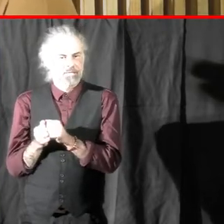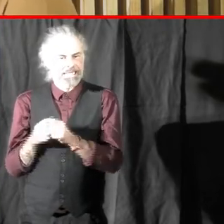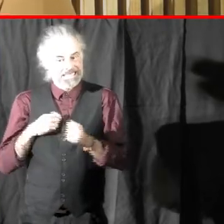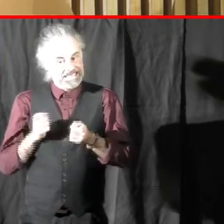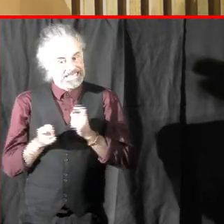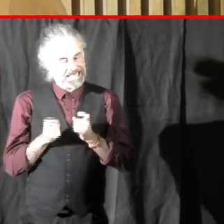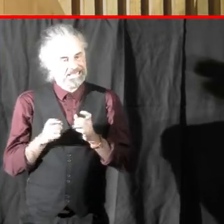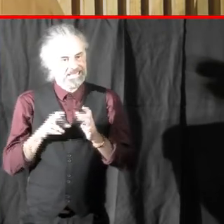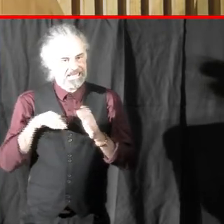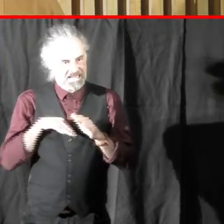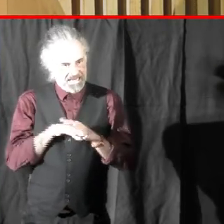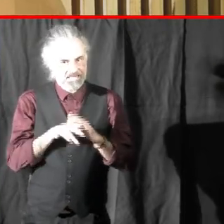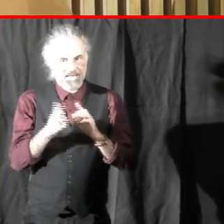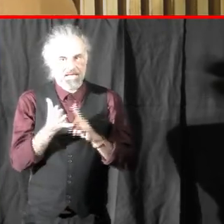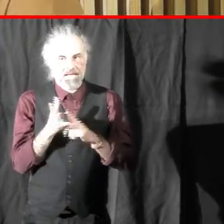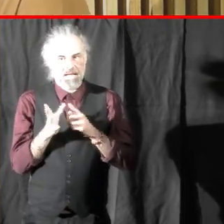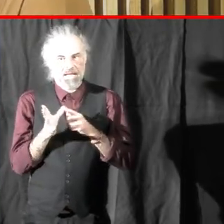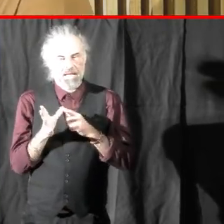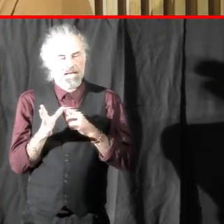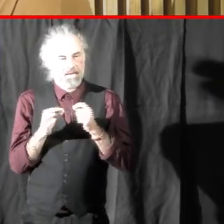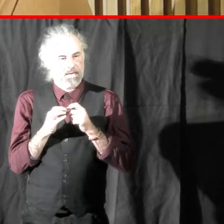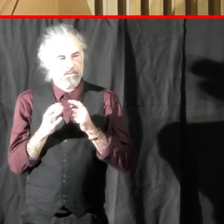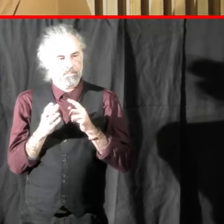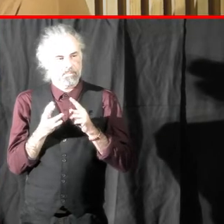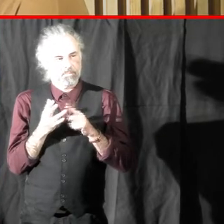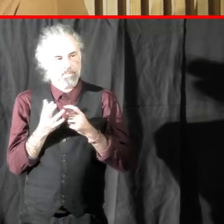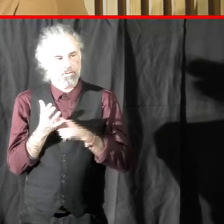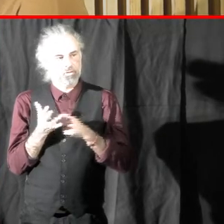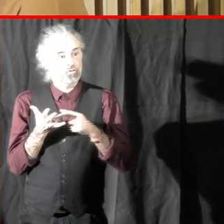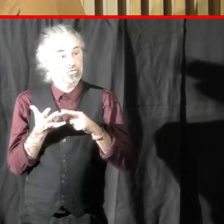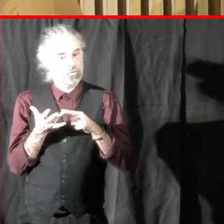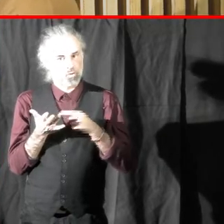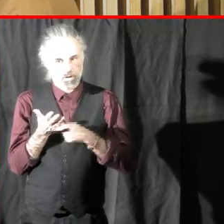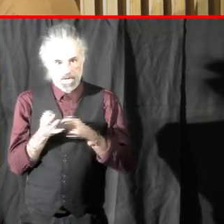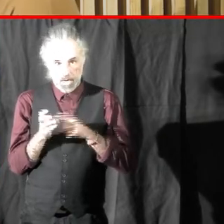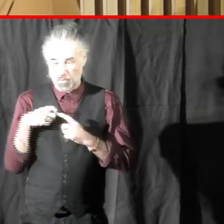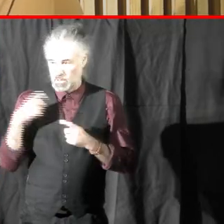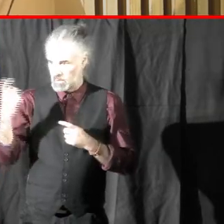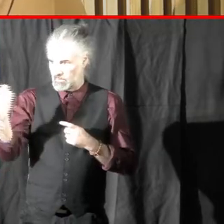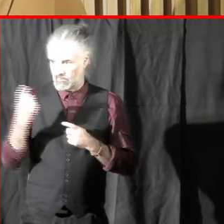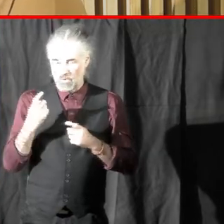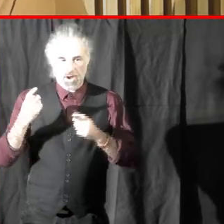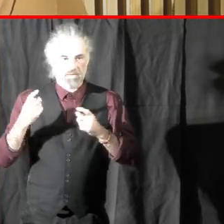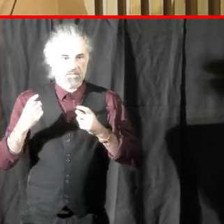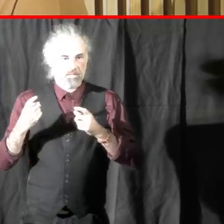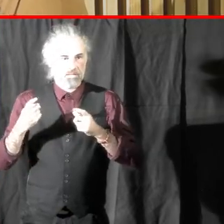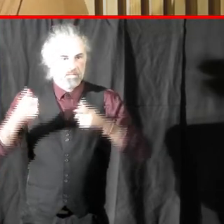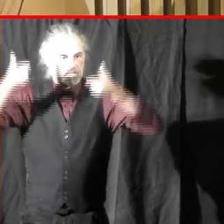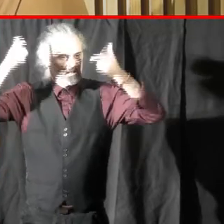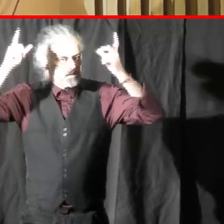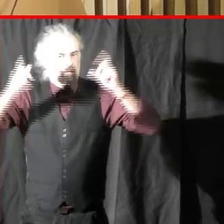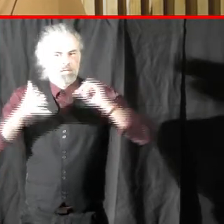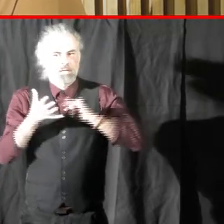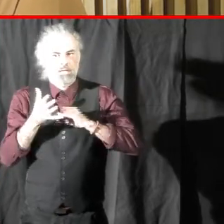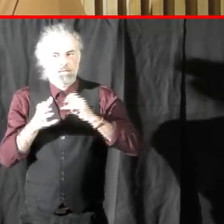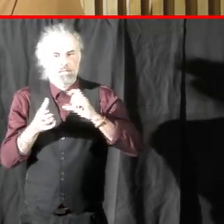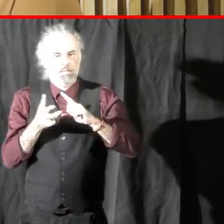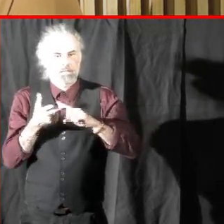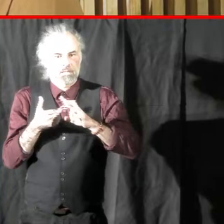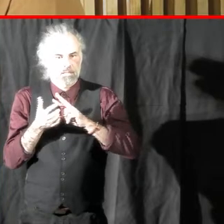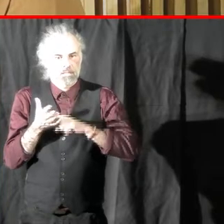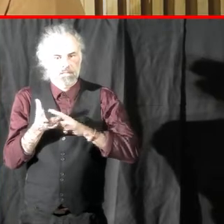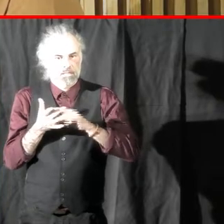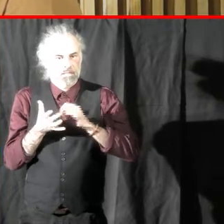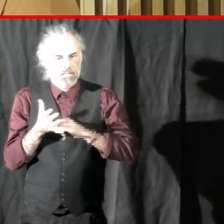do, what I'd like you to do, is to invite the lead scientist to come to our town and run some tests on